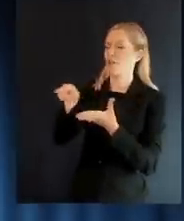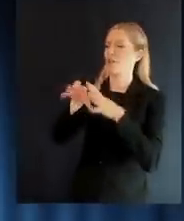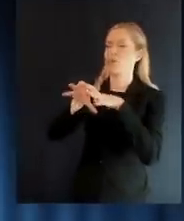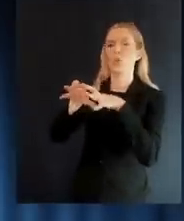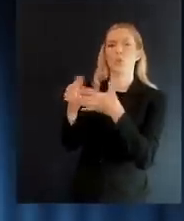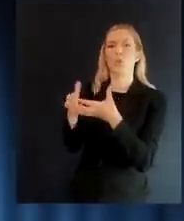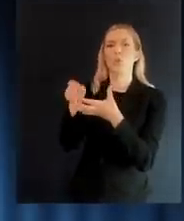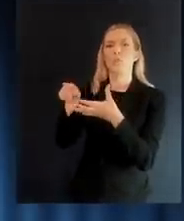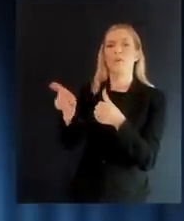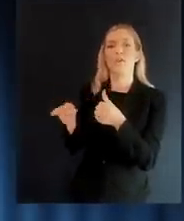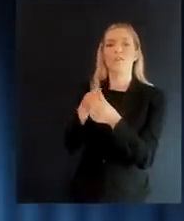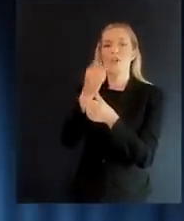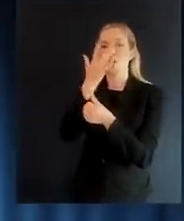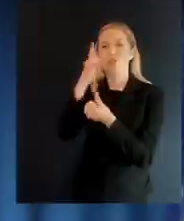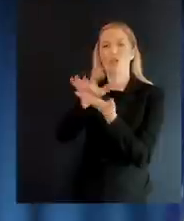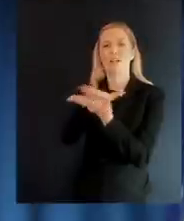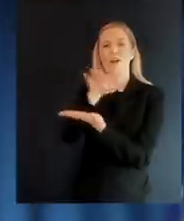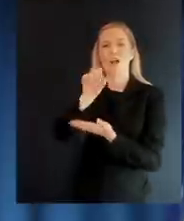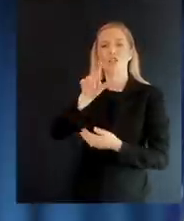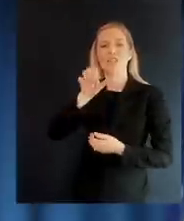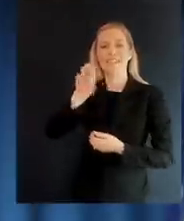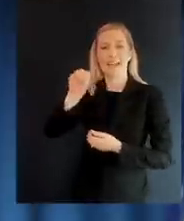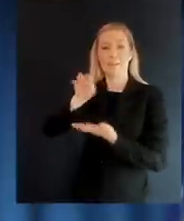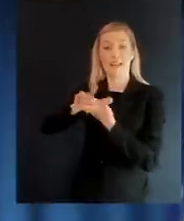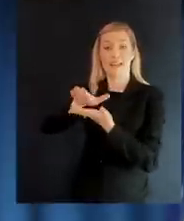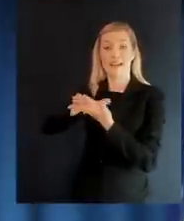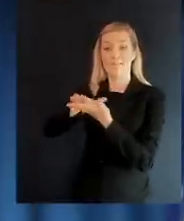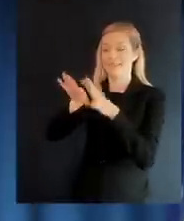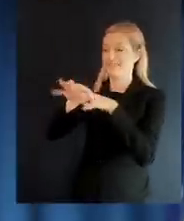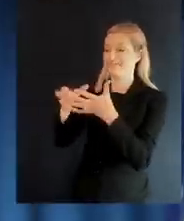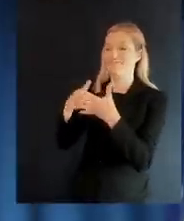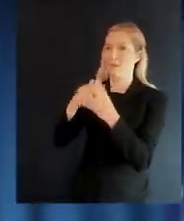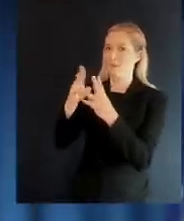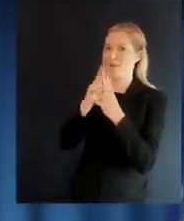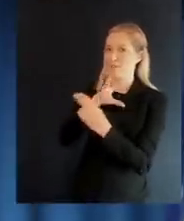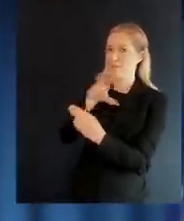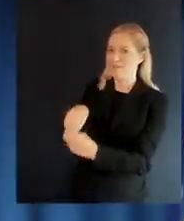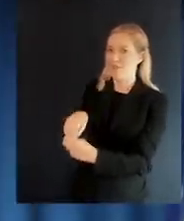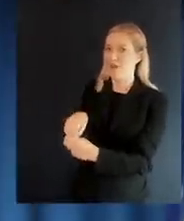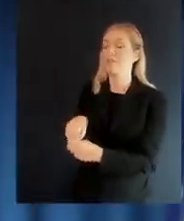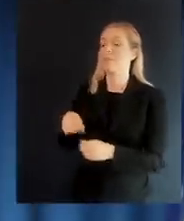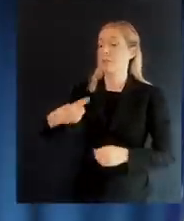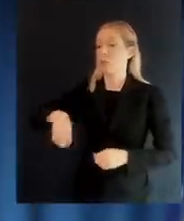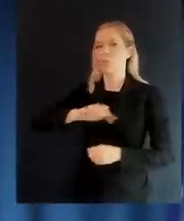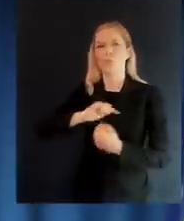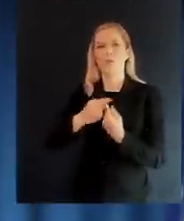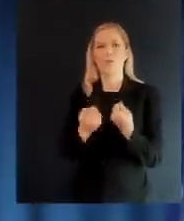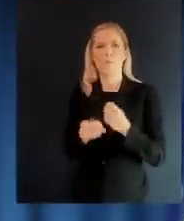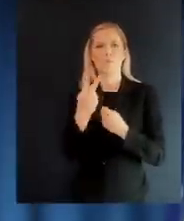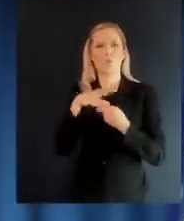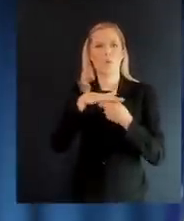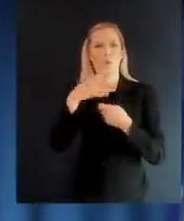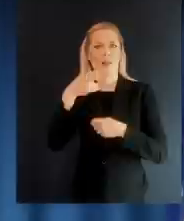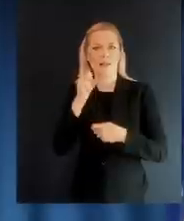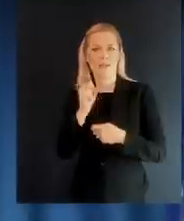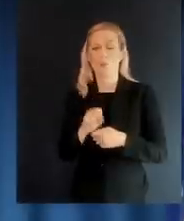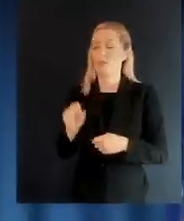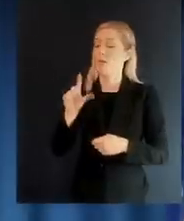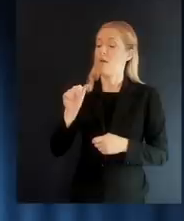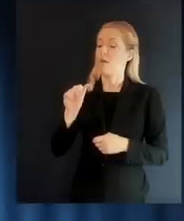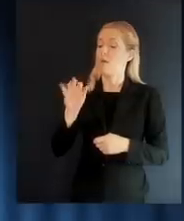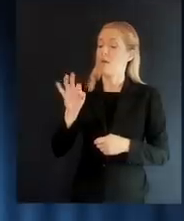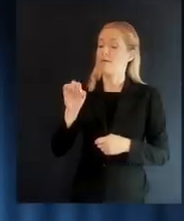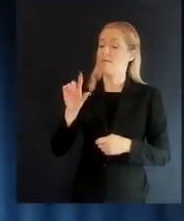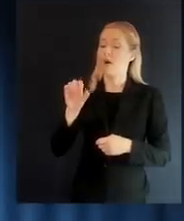Academy, of which I am honored to be a part. We are students from two local high schools, La Follette and East High School, that came to MATC as